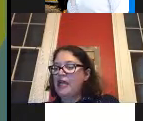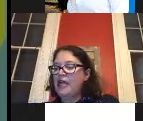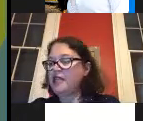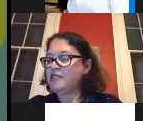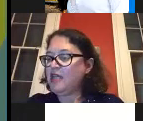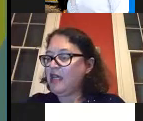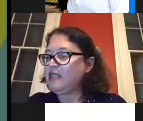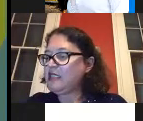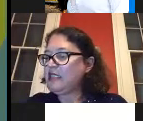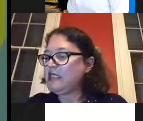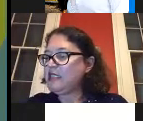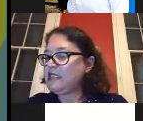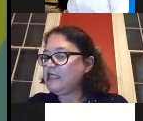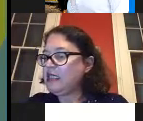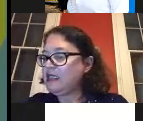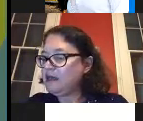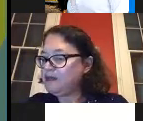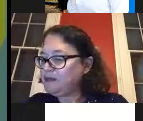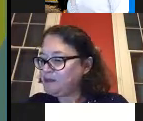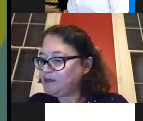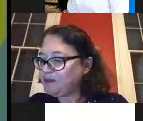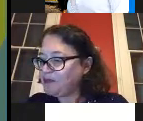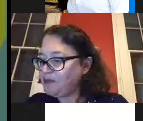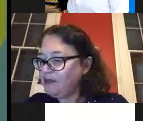And what that does is